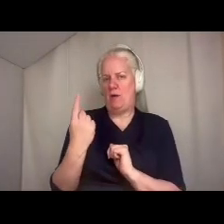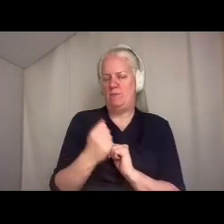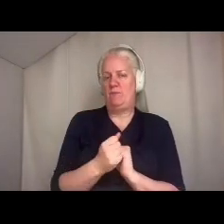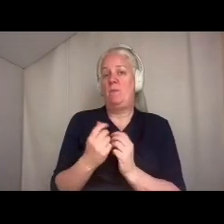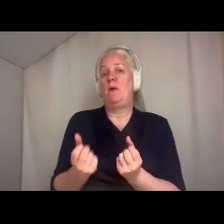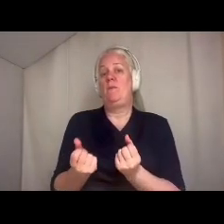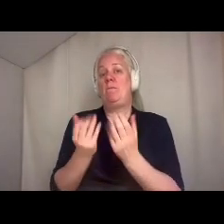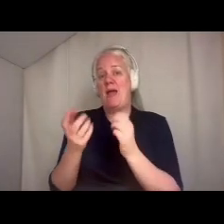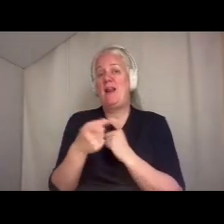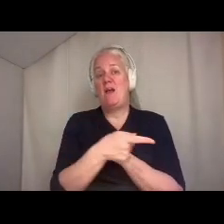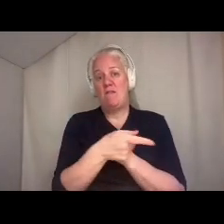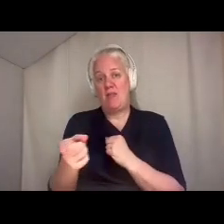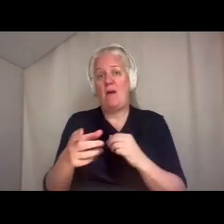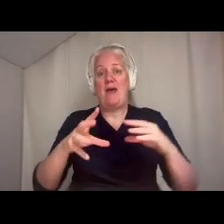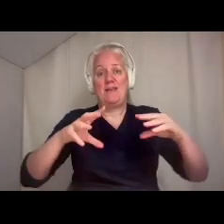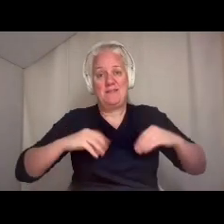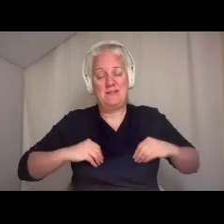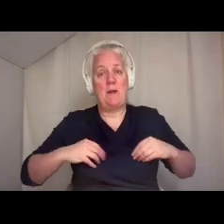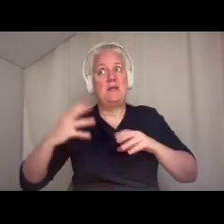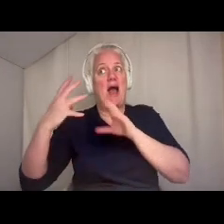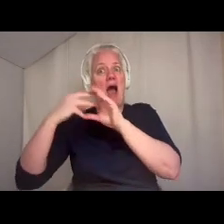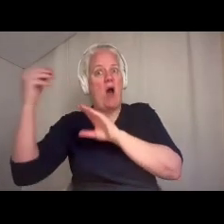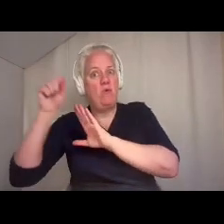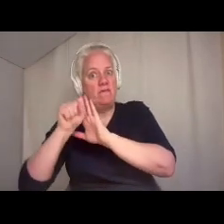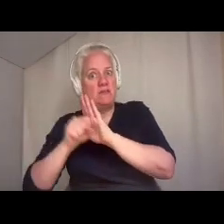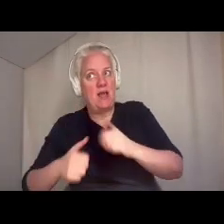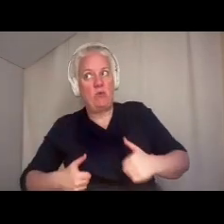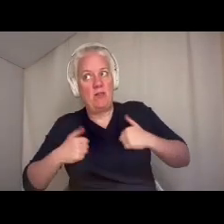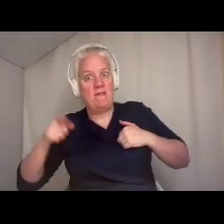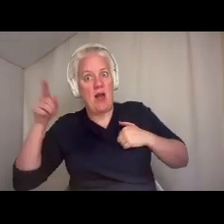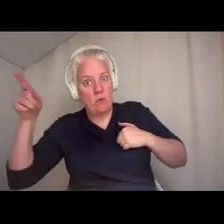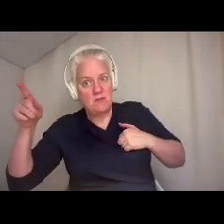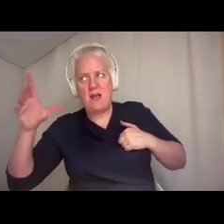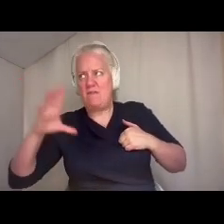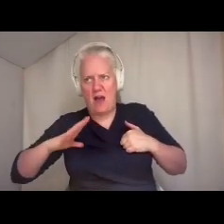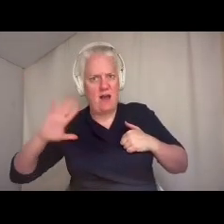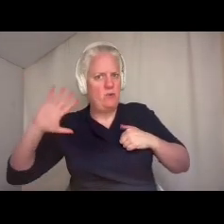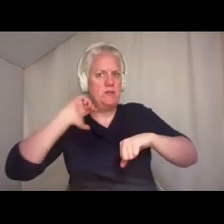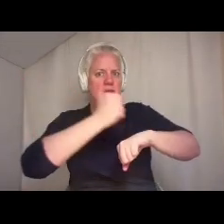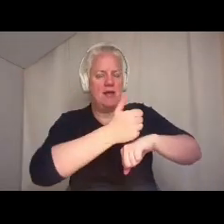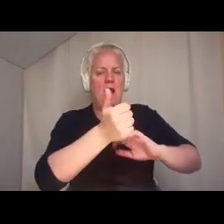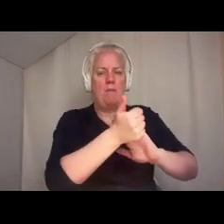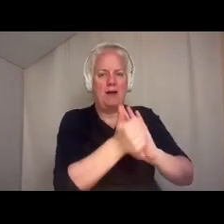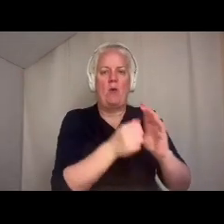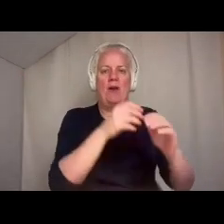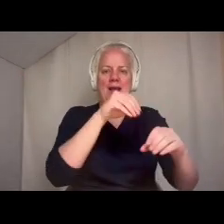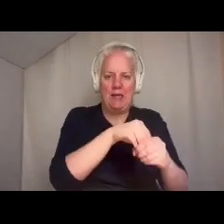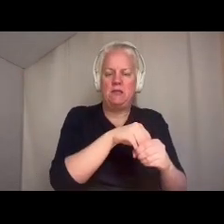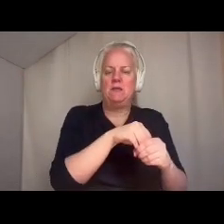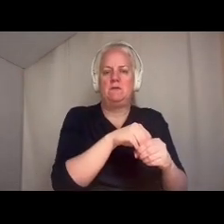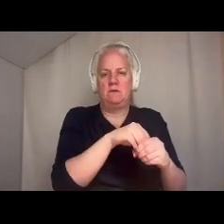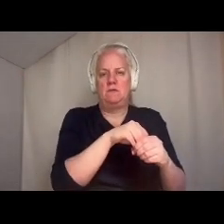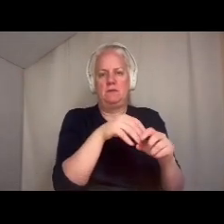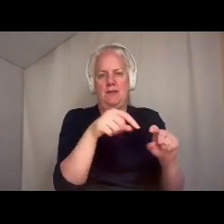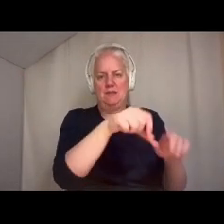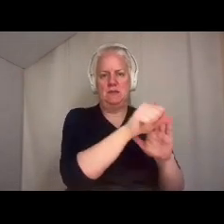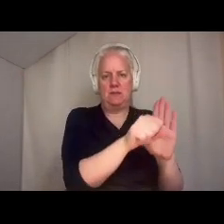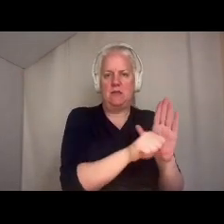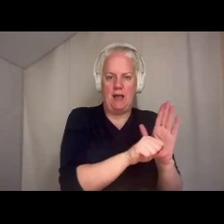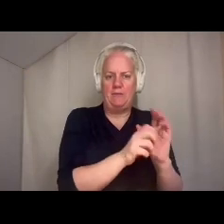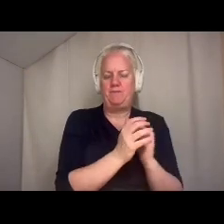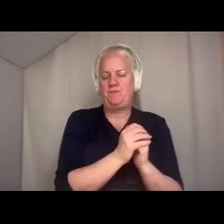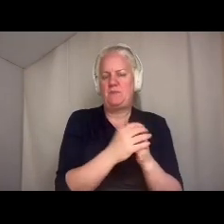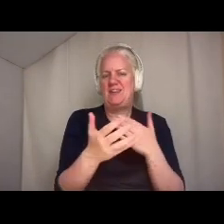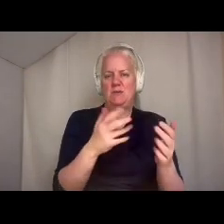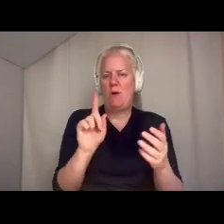out-of-state residents. An ABLE comparison tool and interactive state map is available on the ABLE